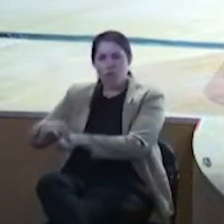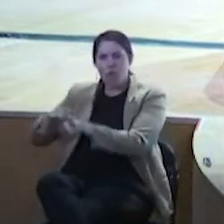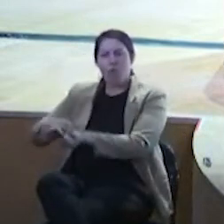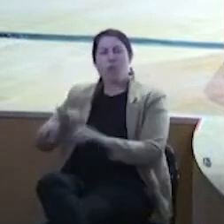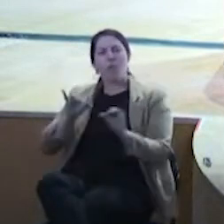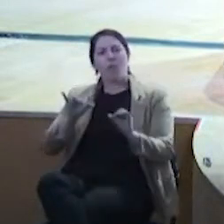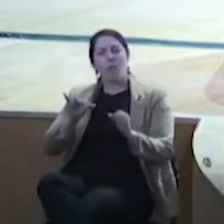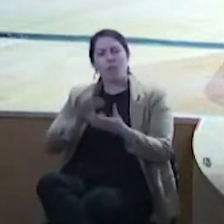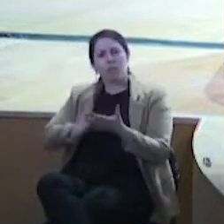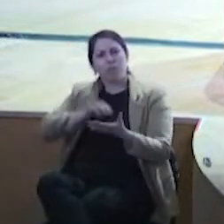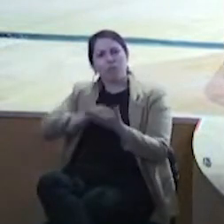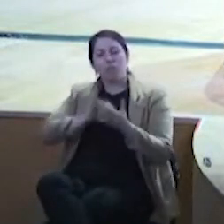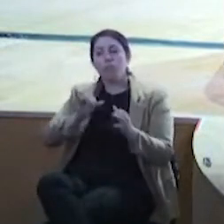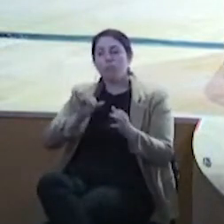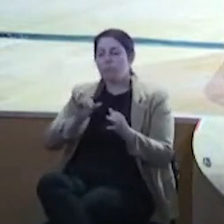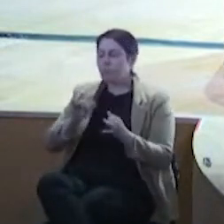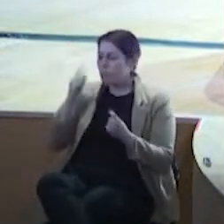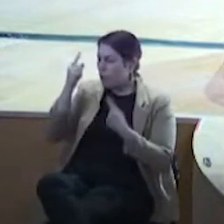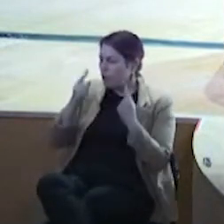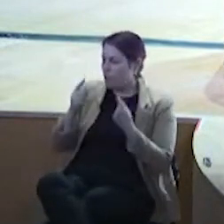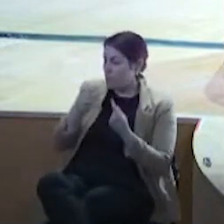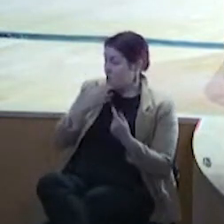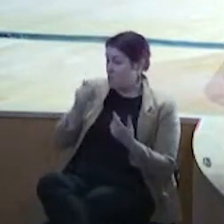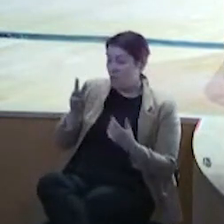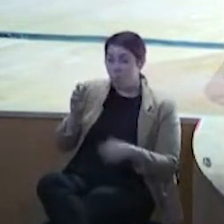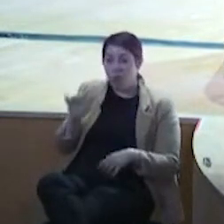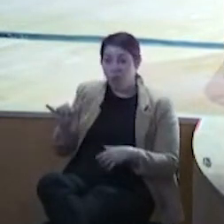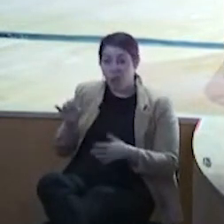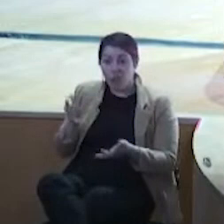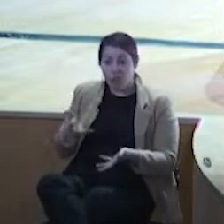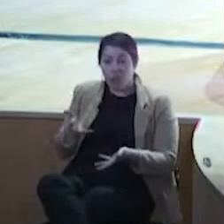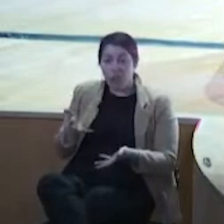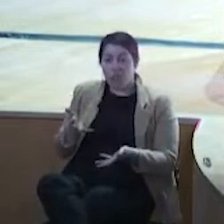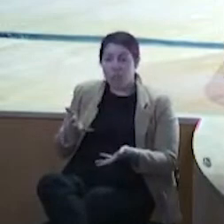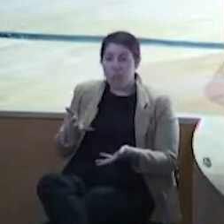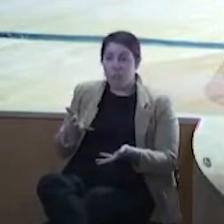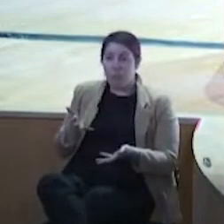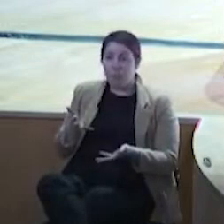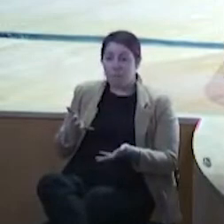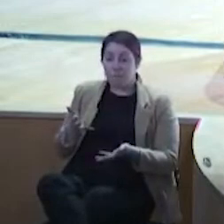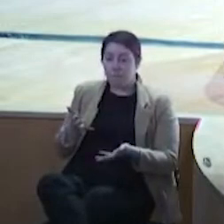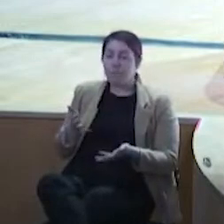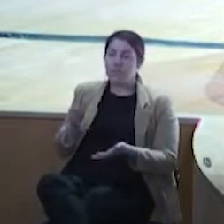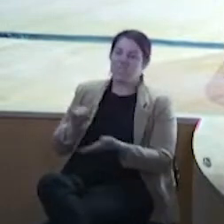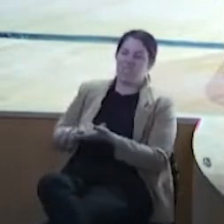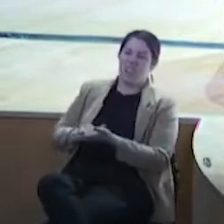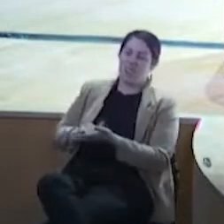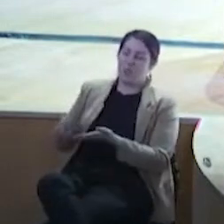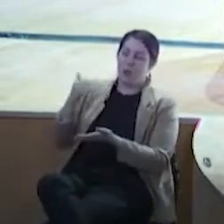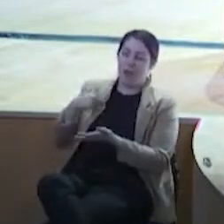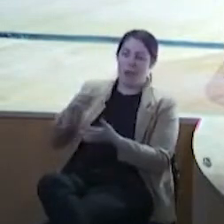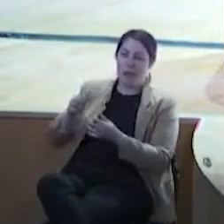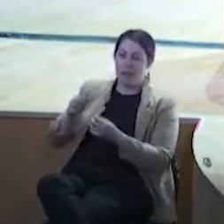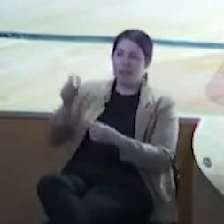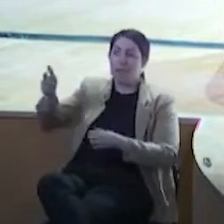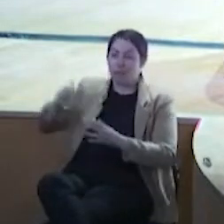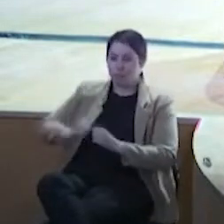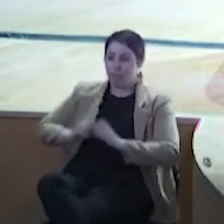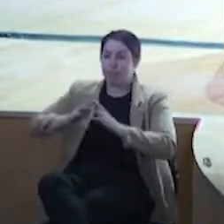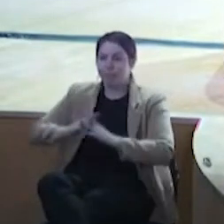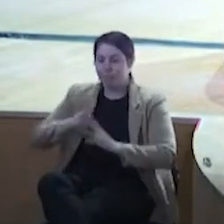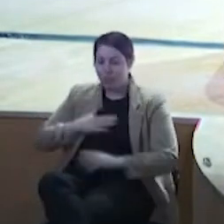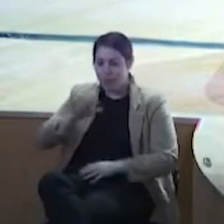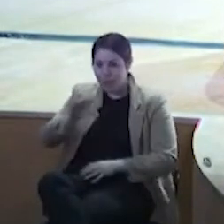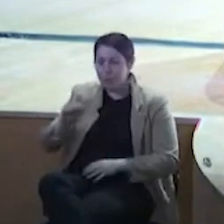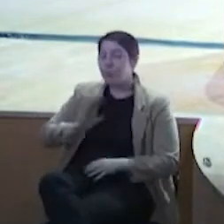we began to wonder if there was a better way. That was the impetus behind the start of the company. So